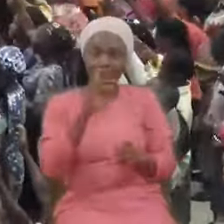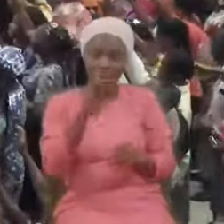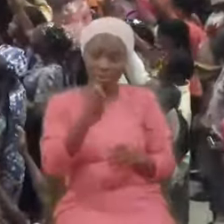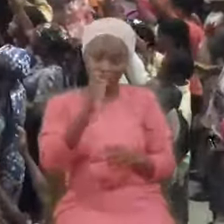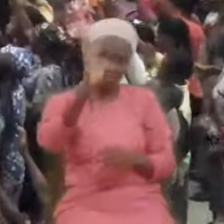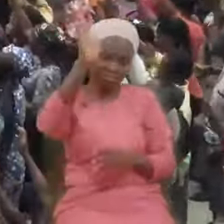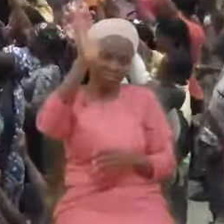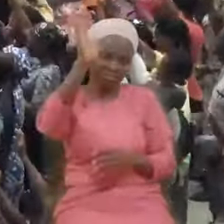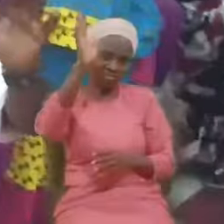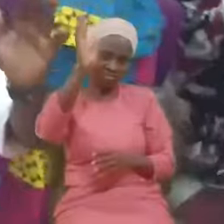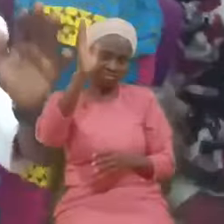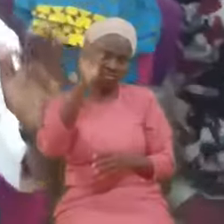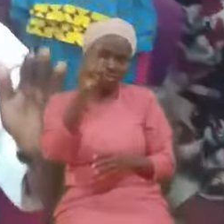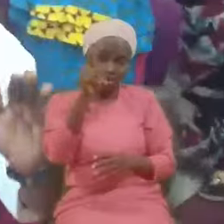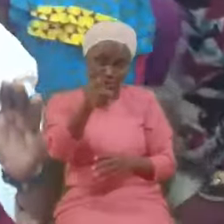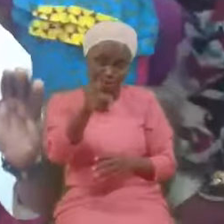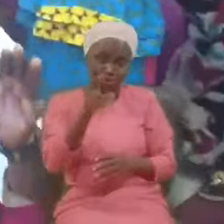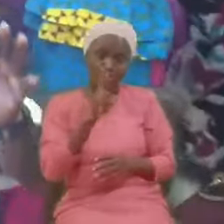Whosoever.